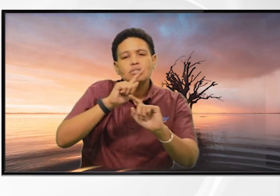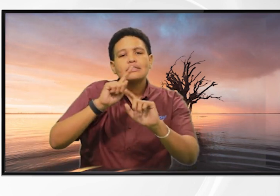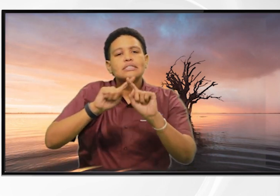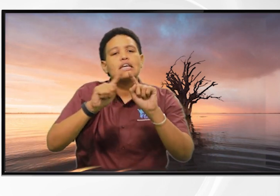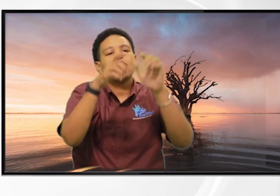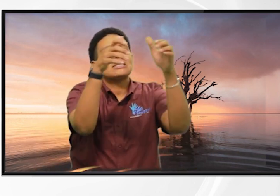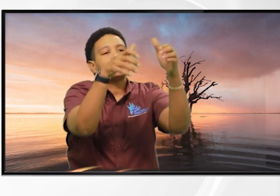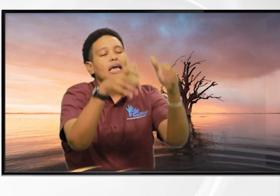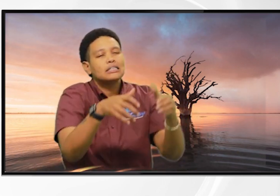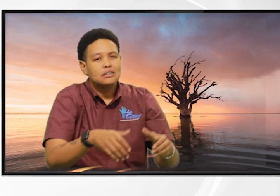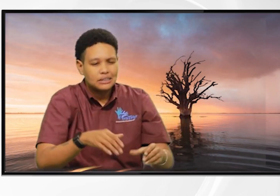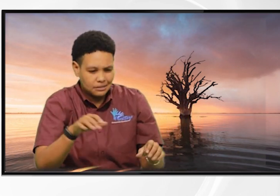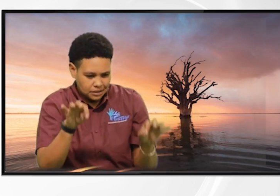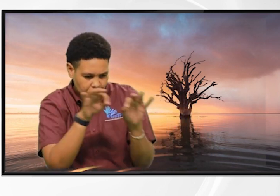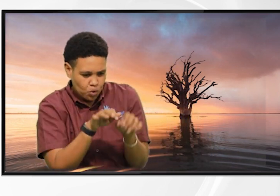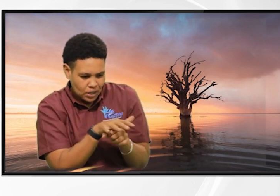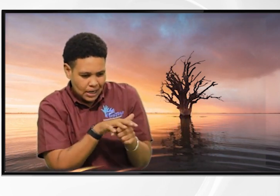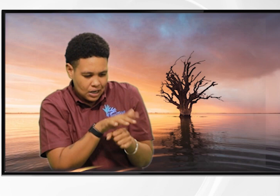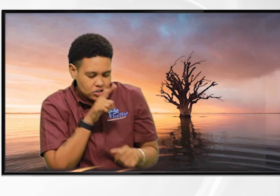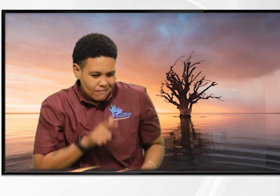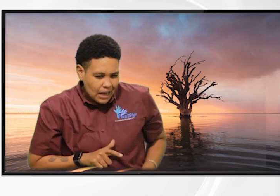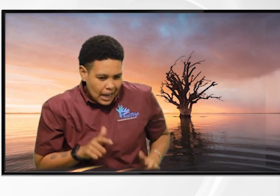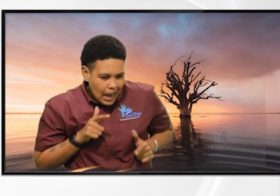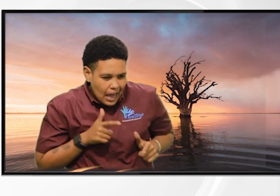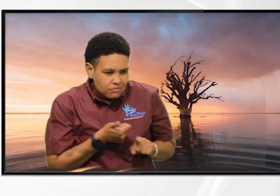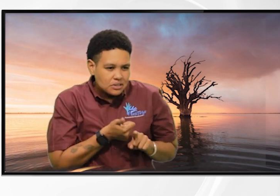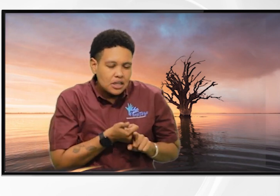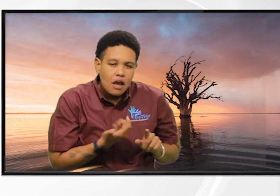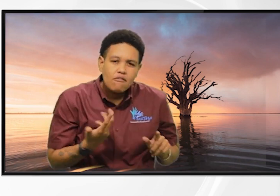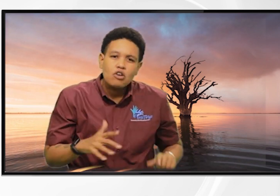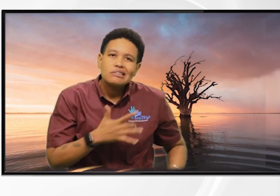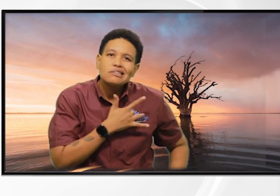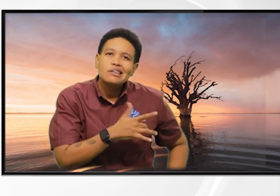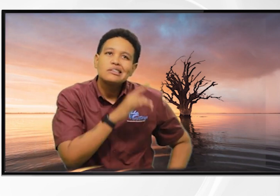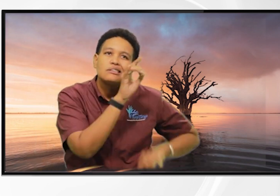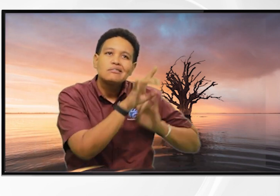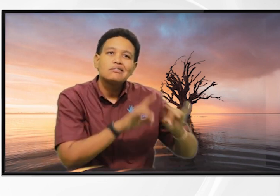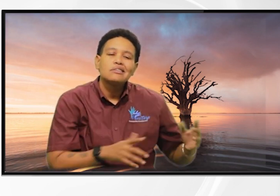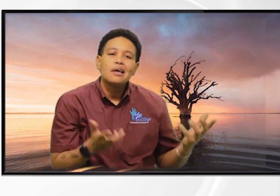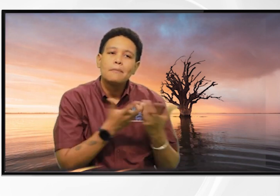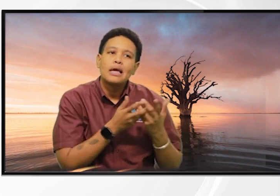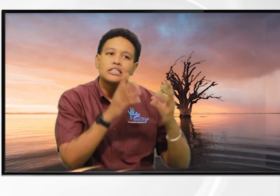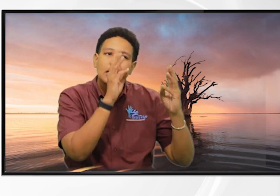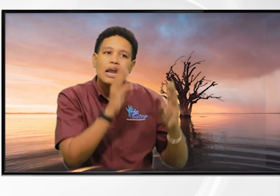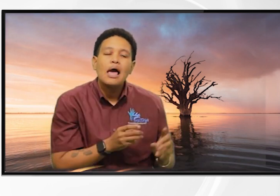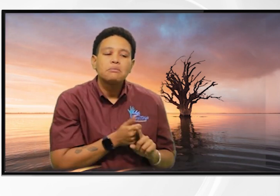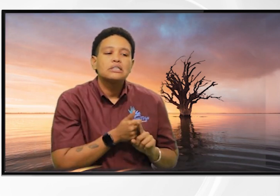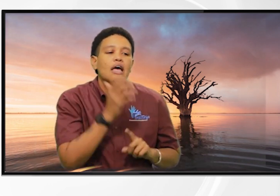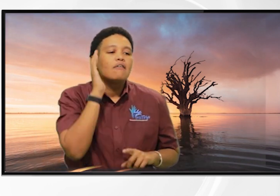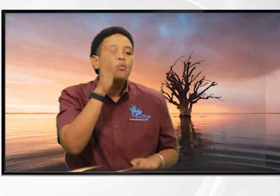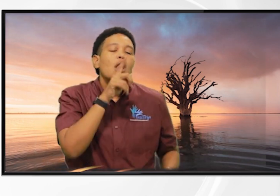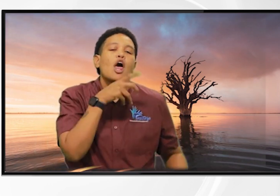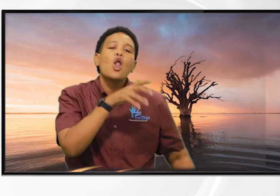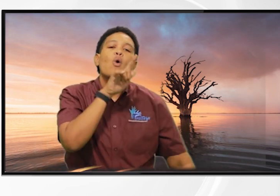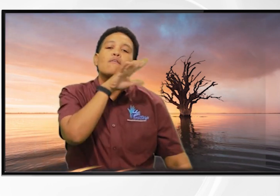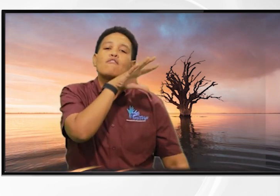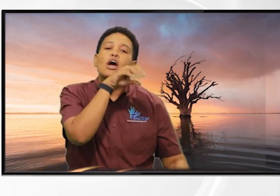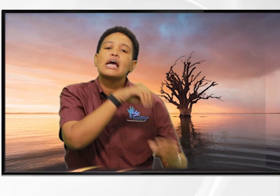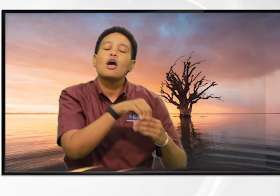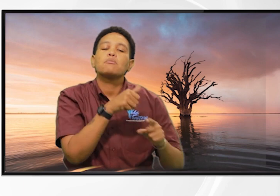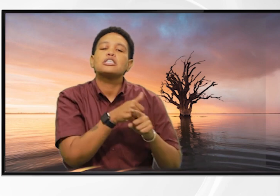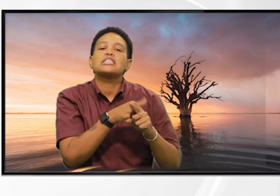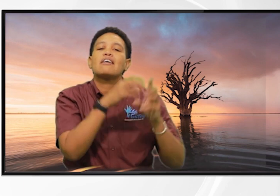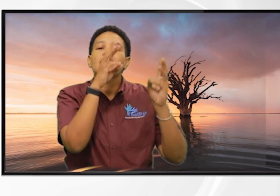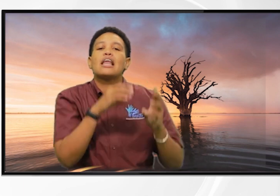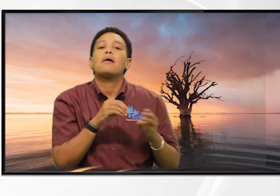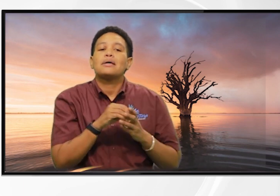sectors, important areas of life are already sensitive to climate will allow for the incorporation of climate